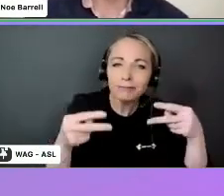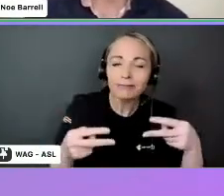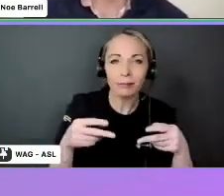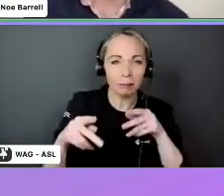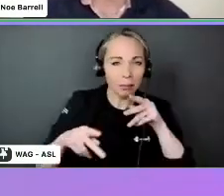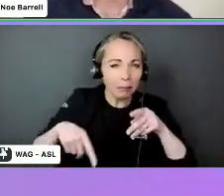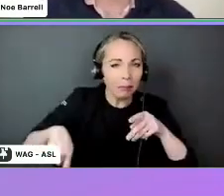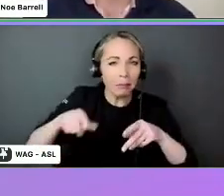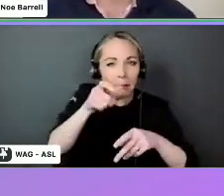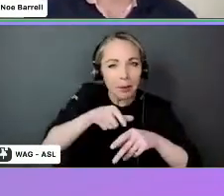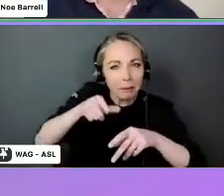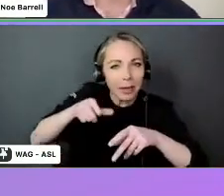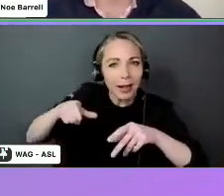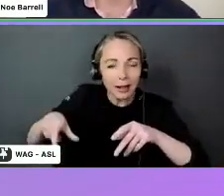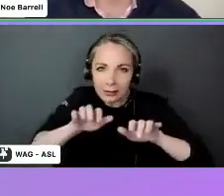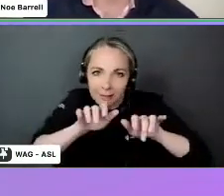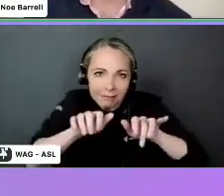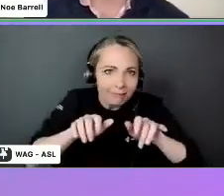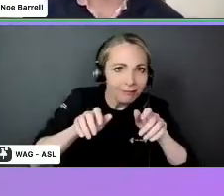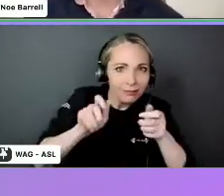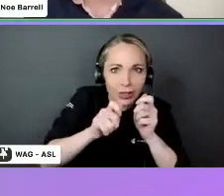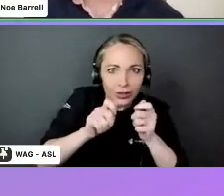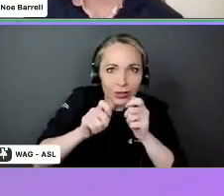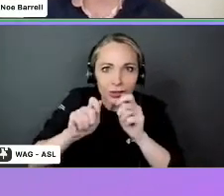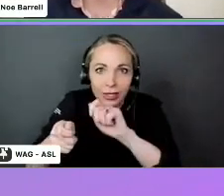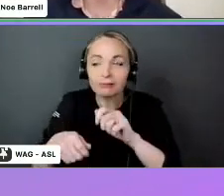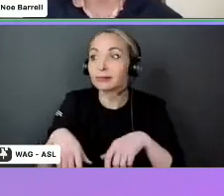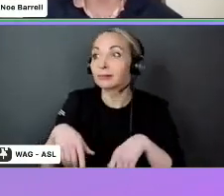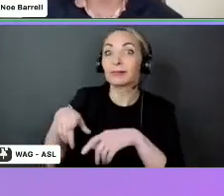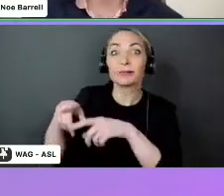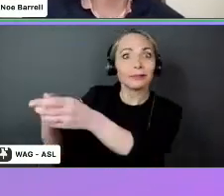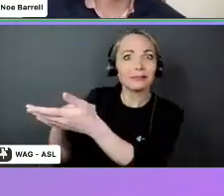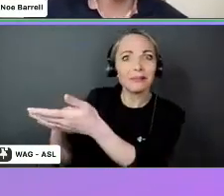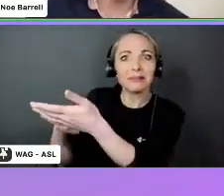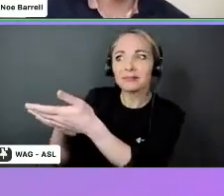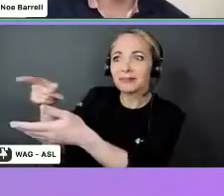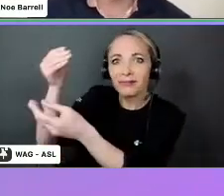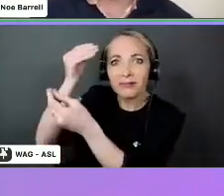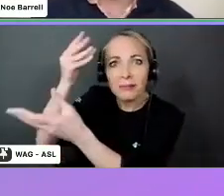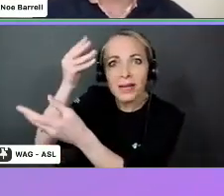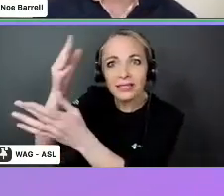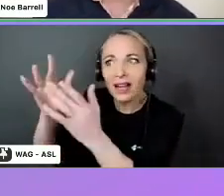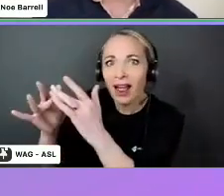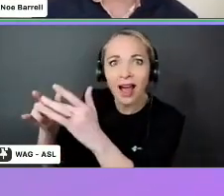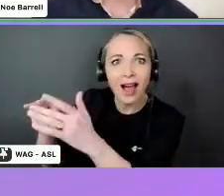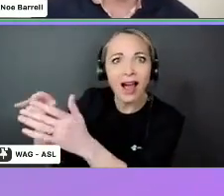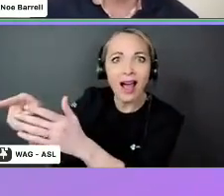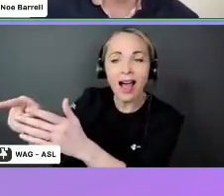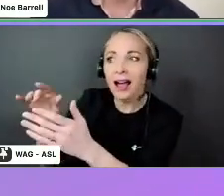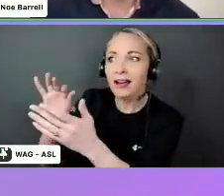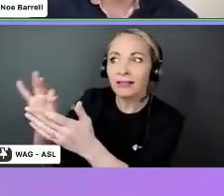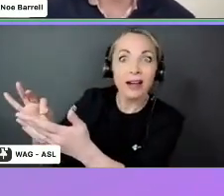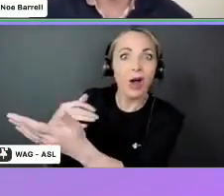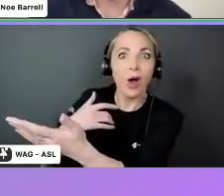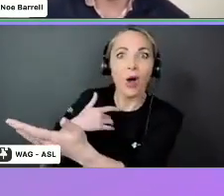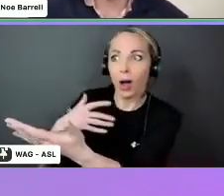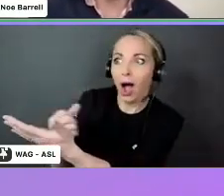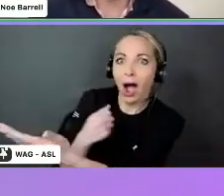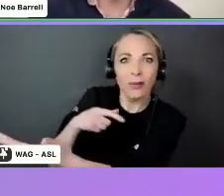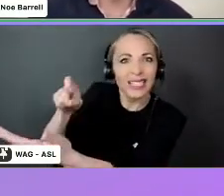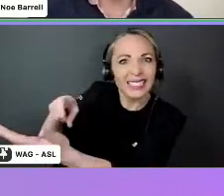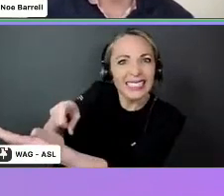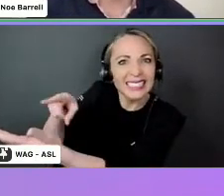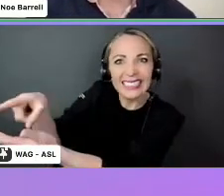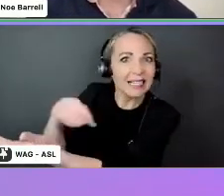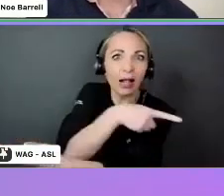methods and human input to perform targeted data collection to ensure that any investment we have in our data set does not go to waste, and that